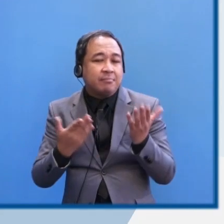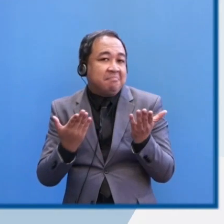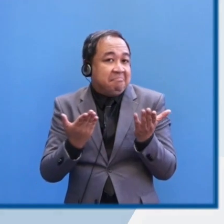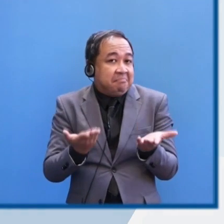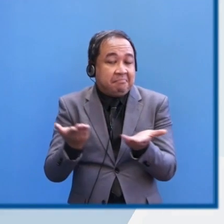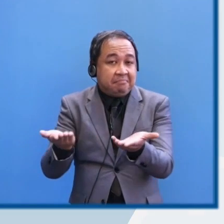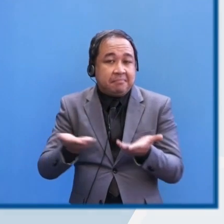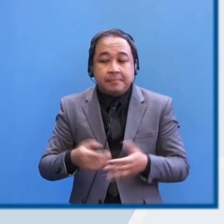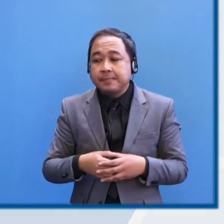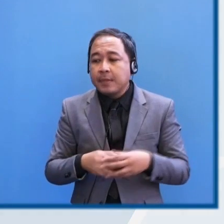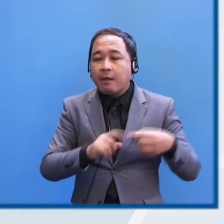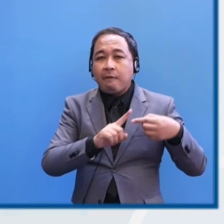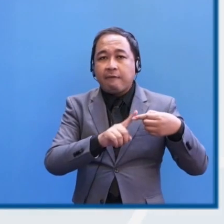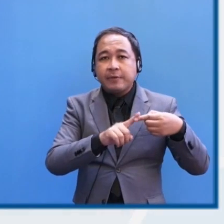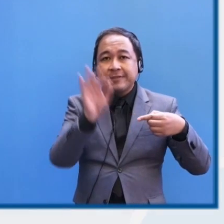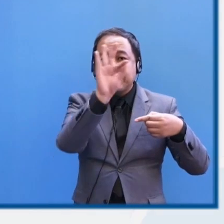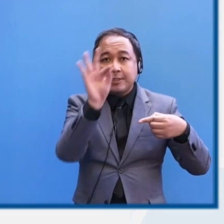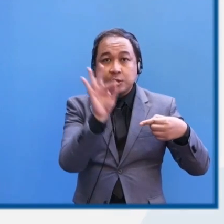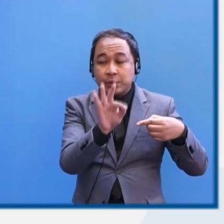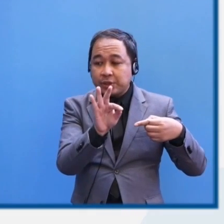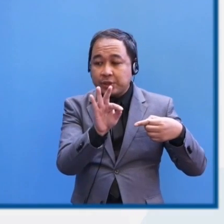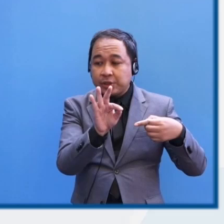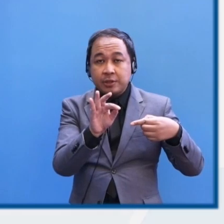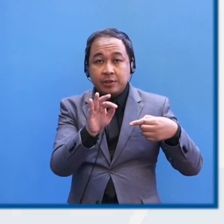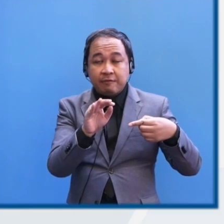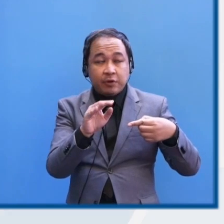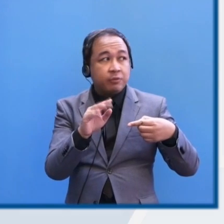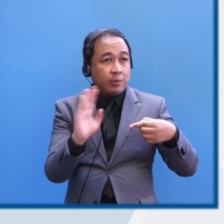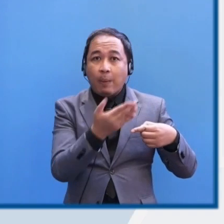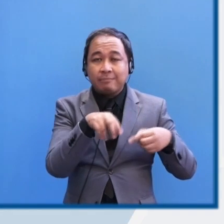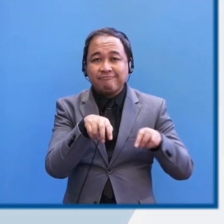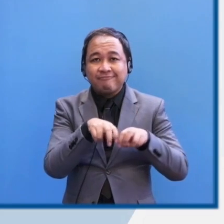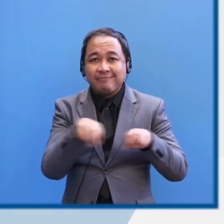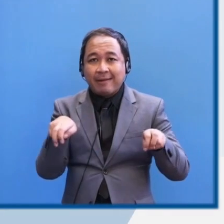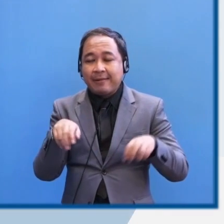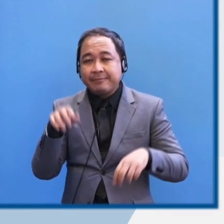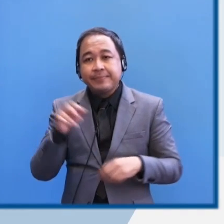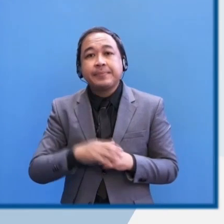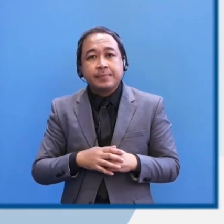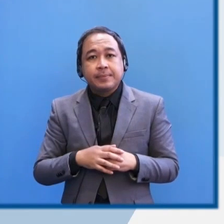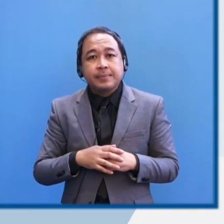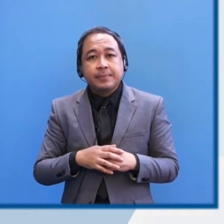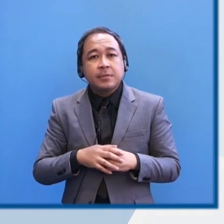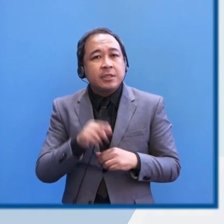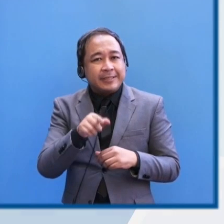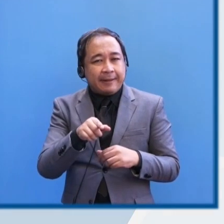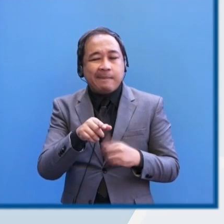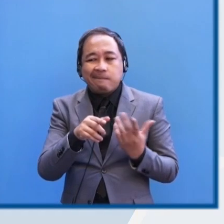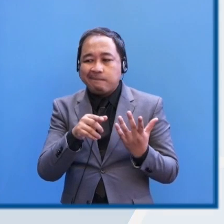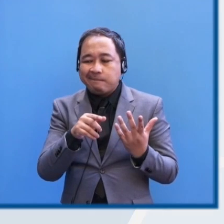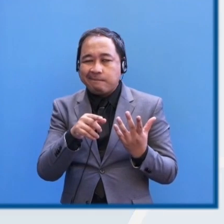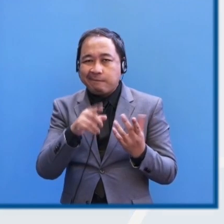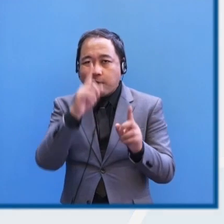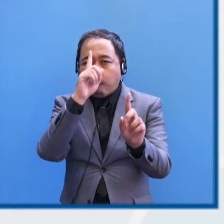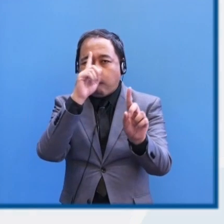first question in terms of the entire panel is, in the context of breaking silos,